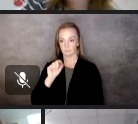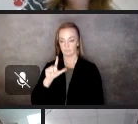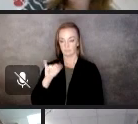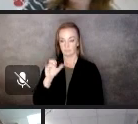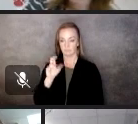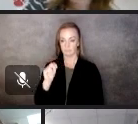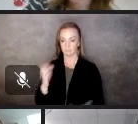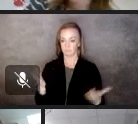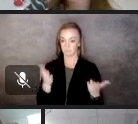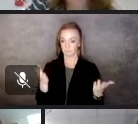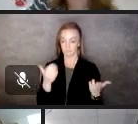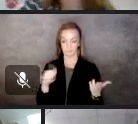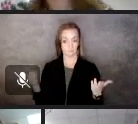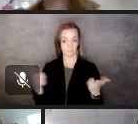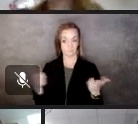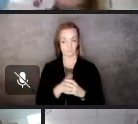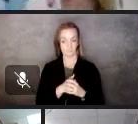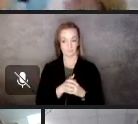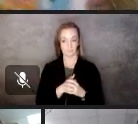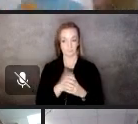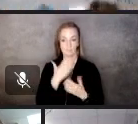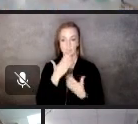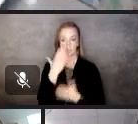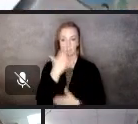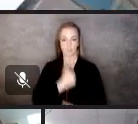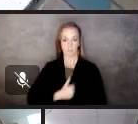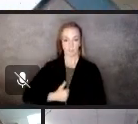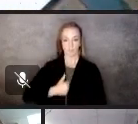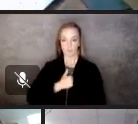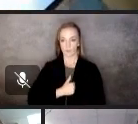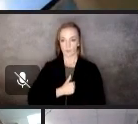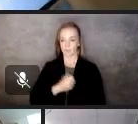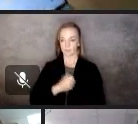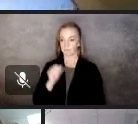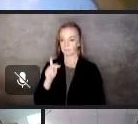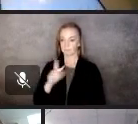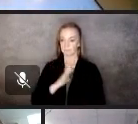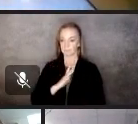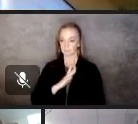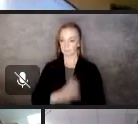else? Good morning. Sorry. No, that's fine.